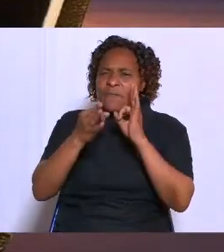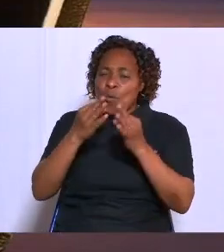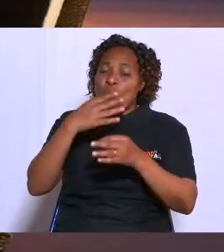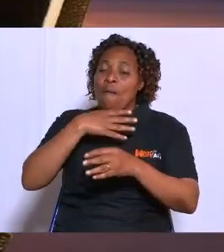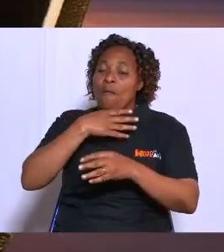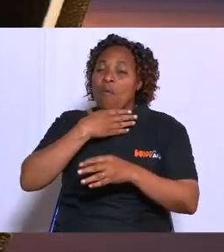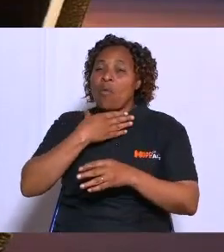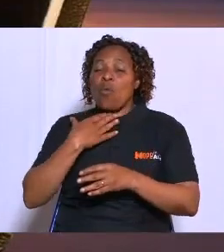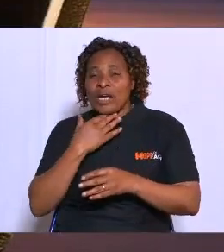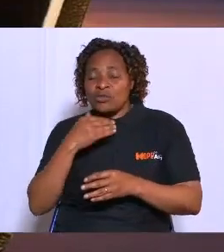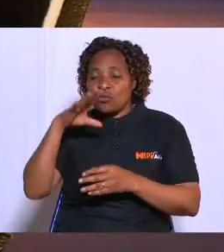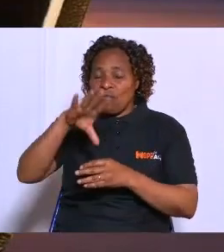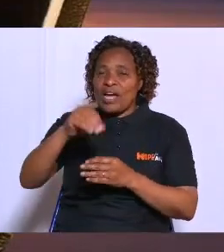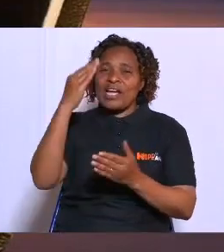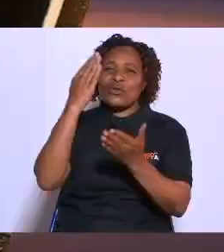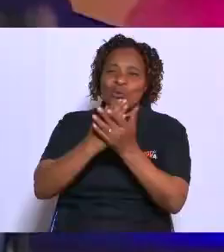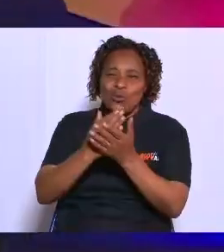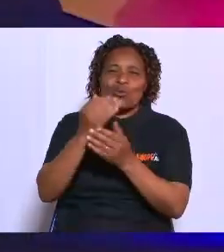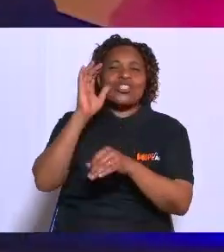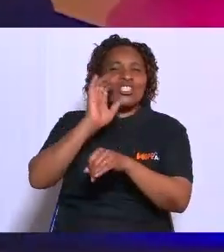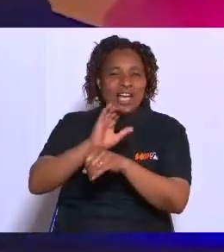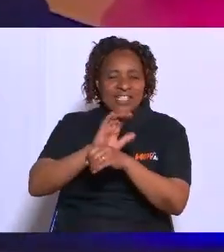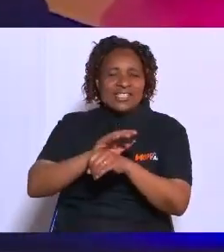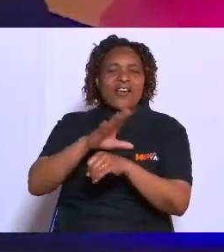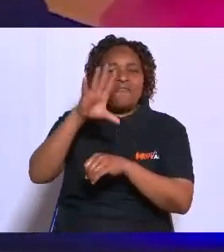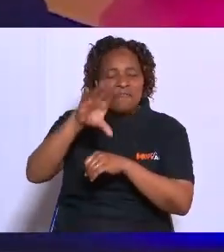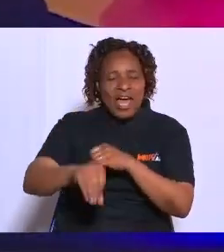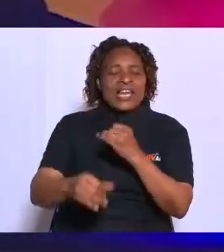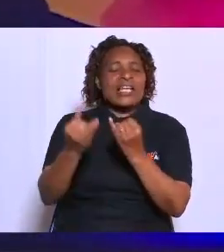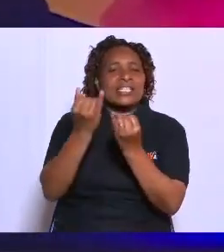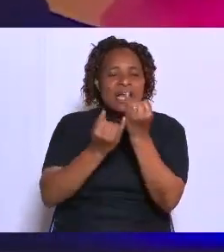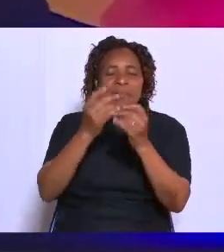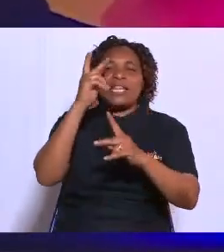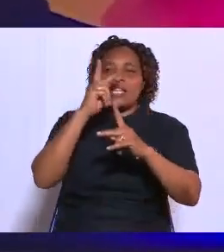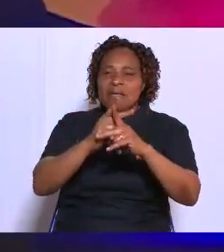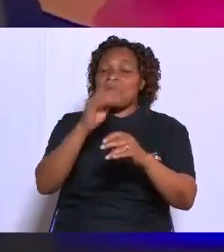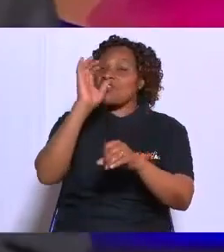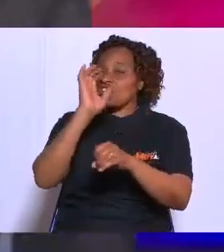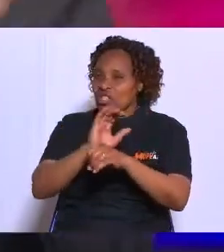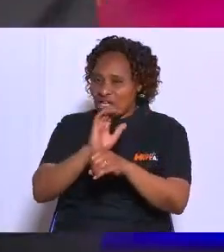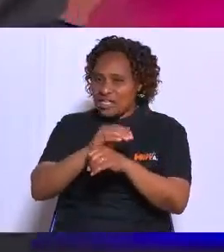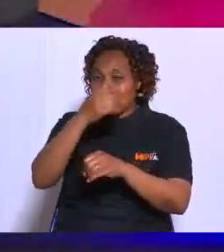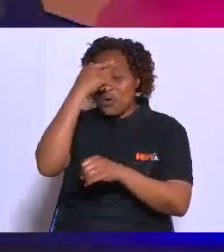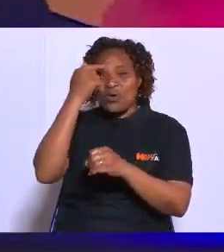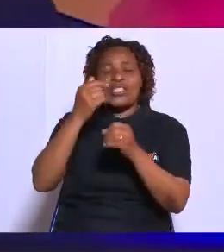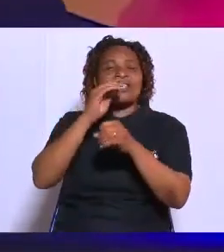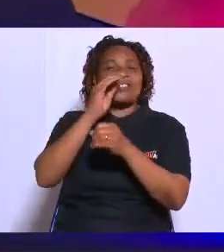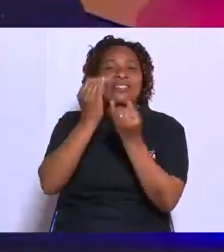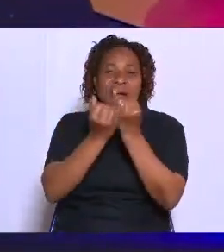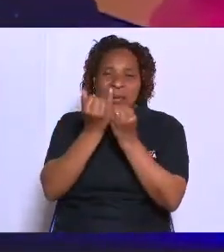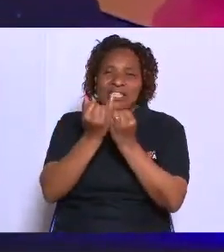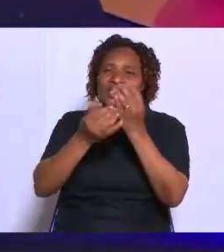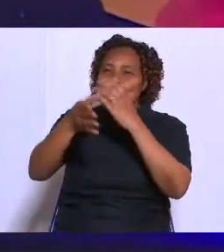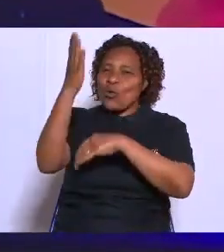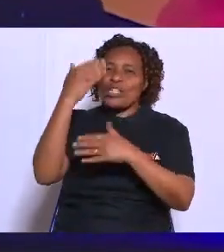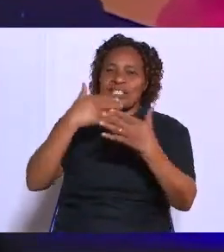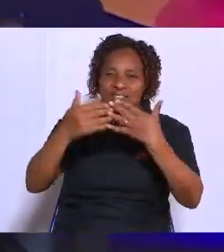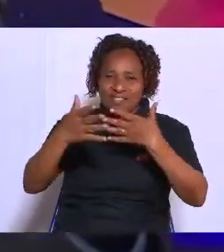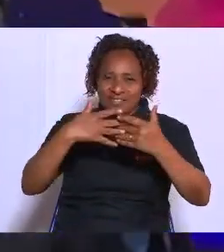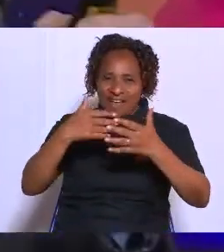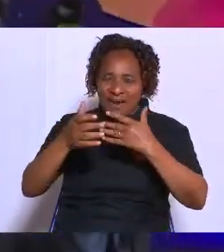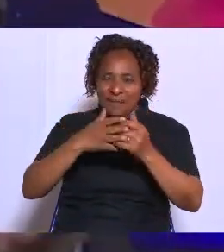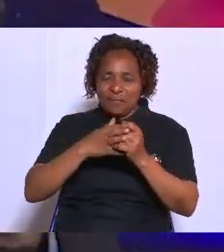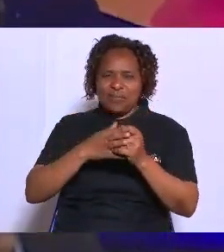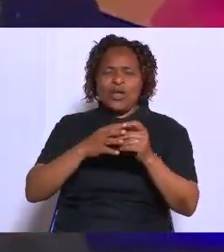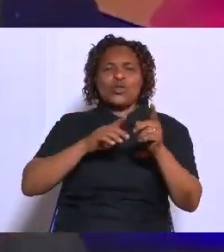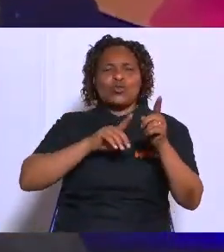the true church find a sabbath-keeping church because the Sabbath is God's sign as